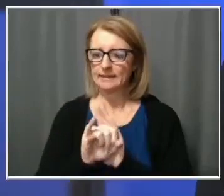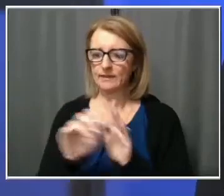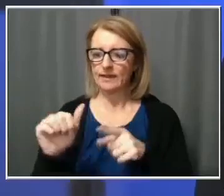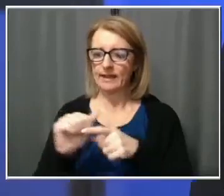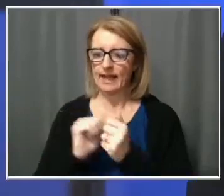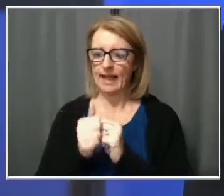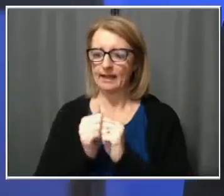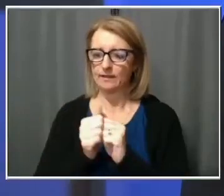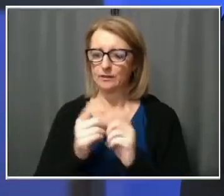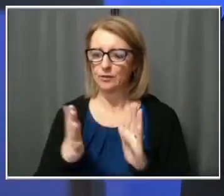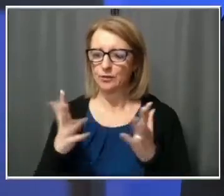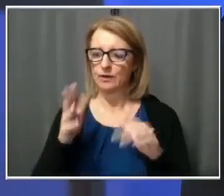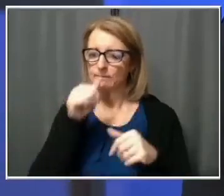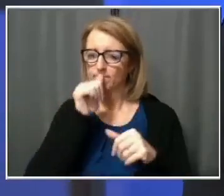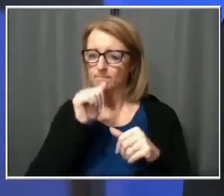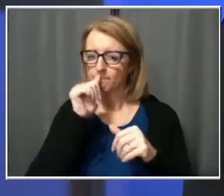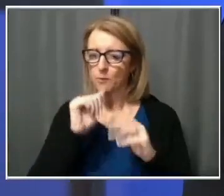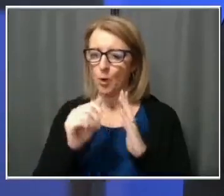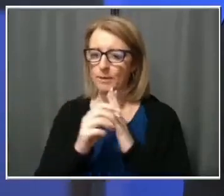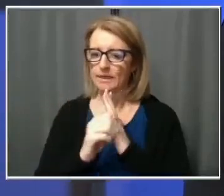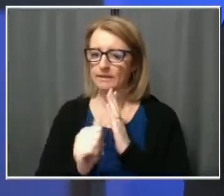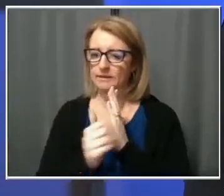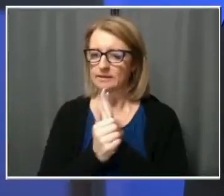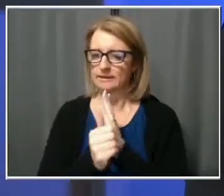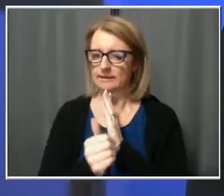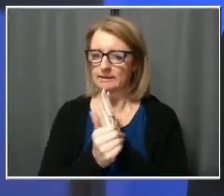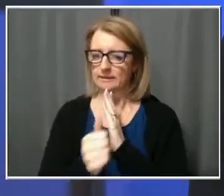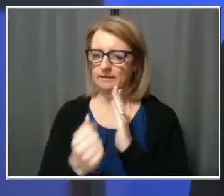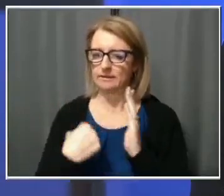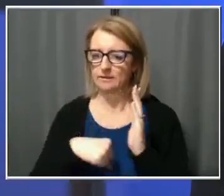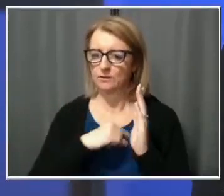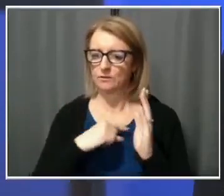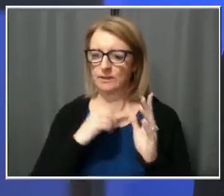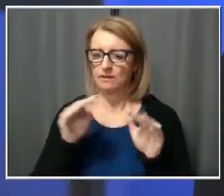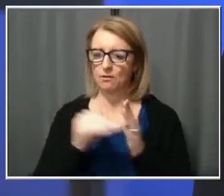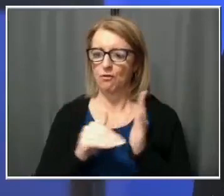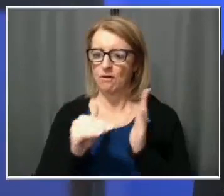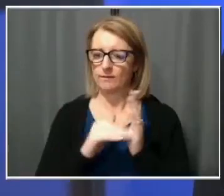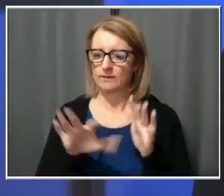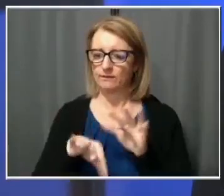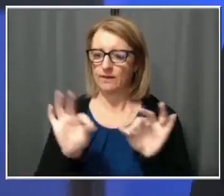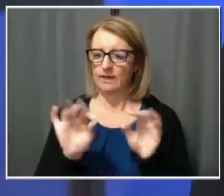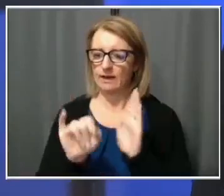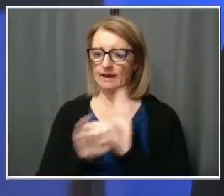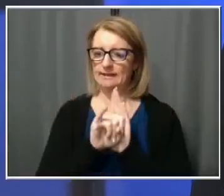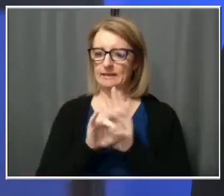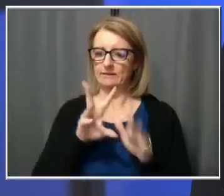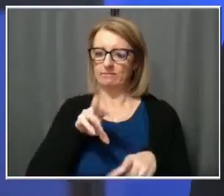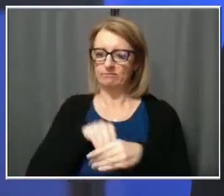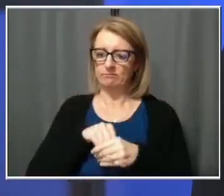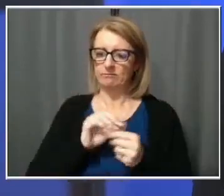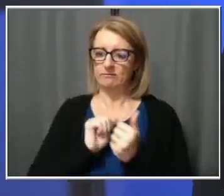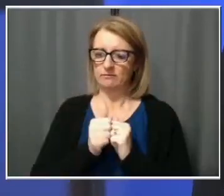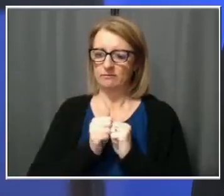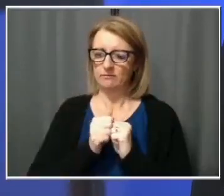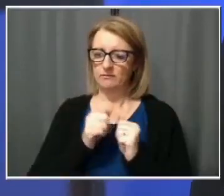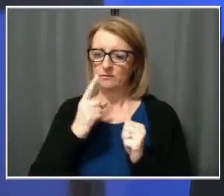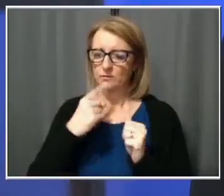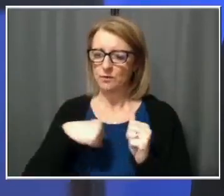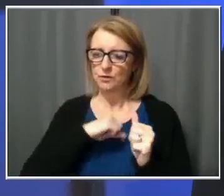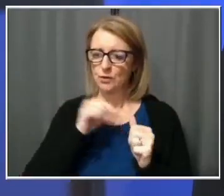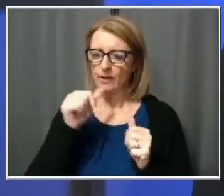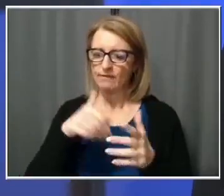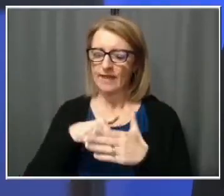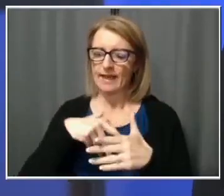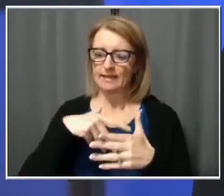coping strategies, because one of the things that we often find is that we put so much of our identity into sport that when you don't have that outlet, it